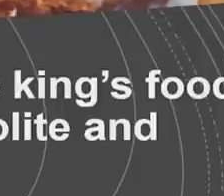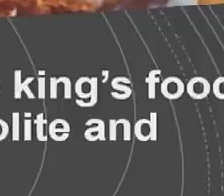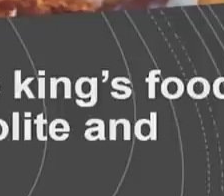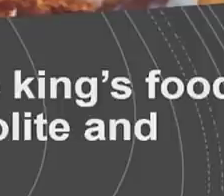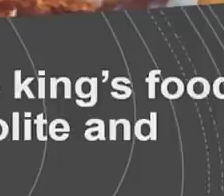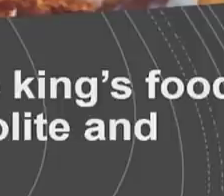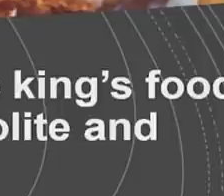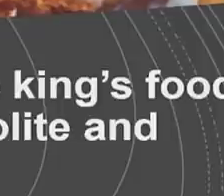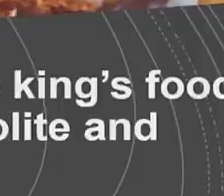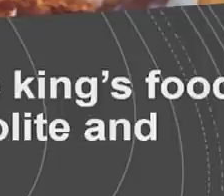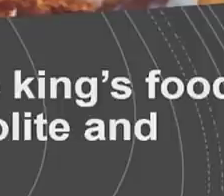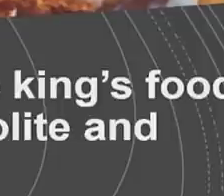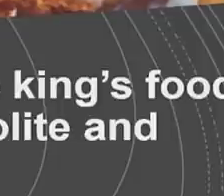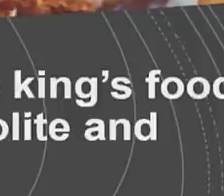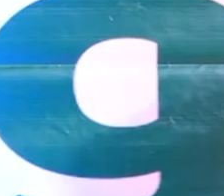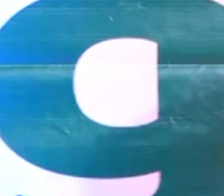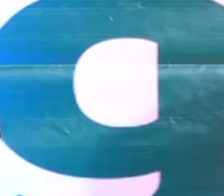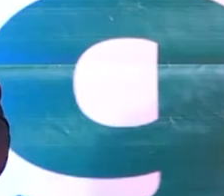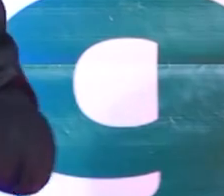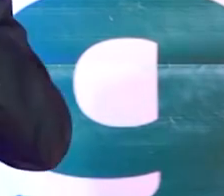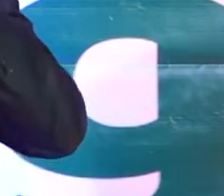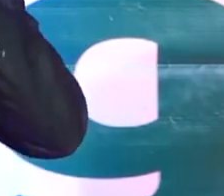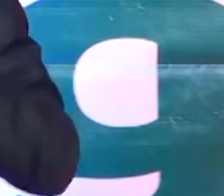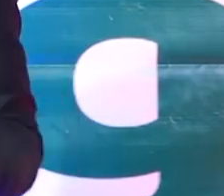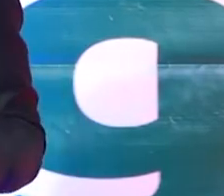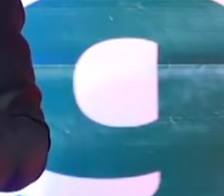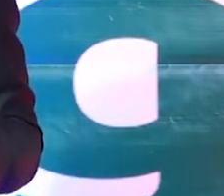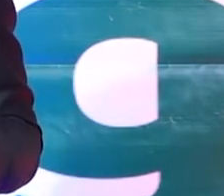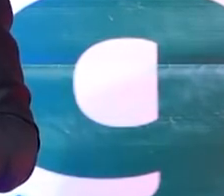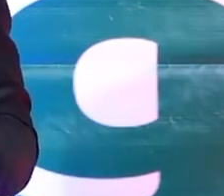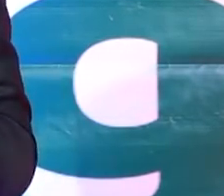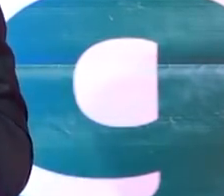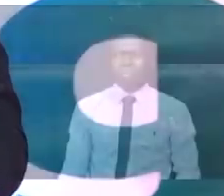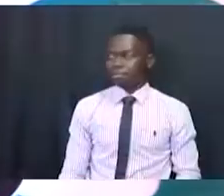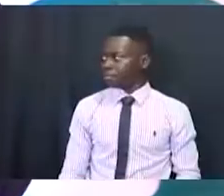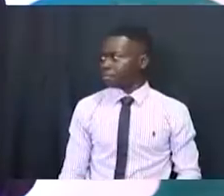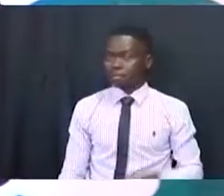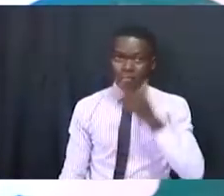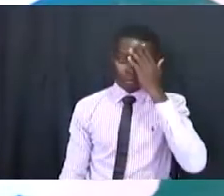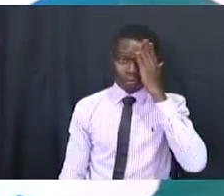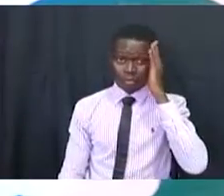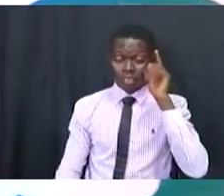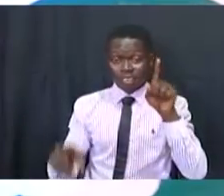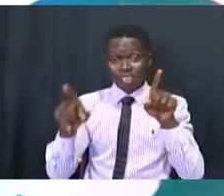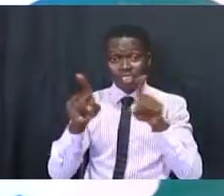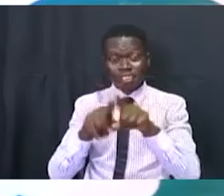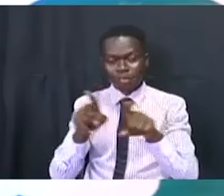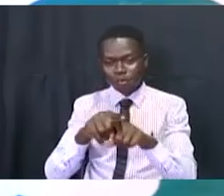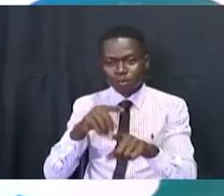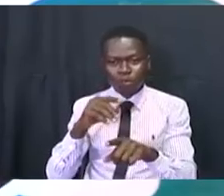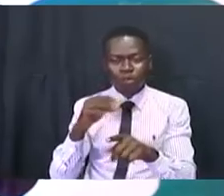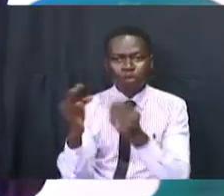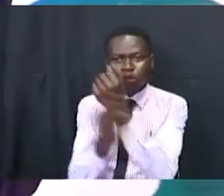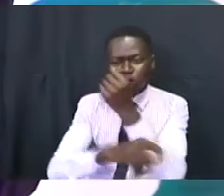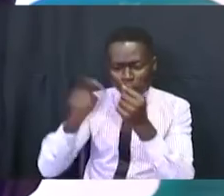four powerful kings as a foreigner. He should be a very wise person. And you see from the